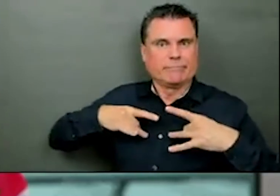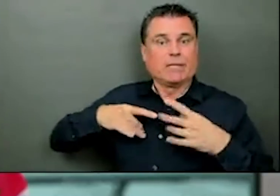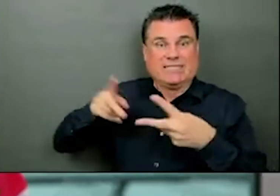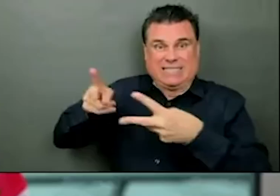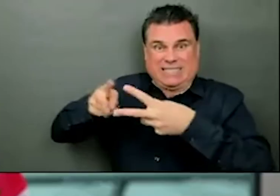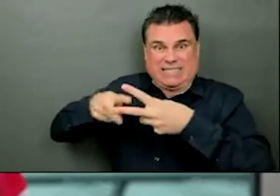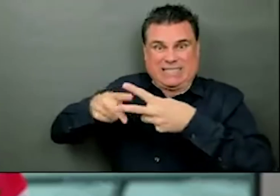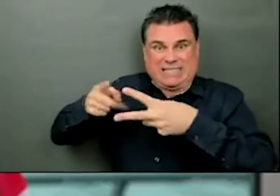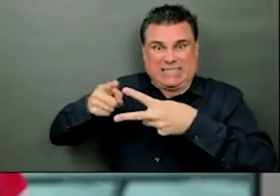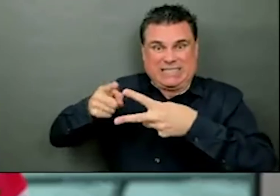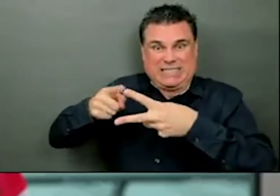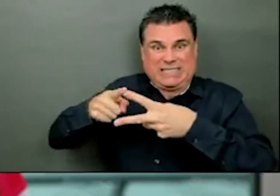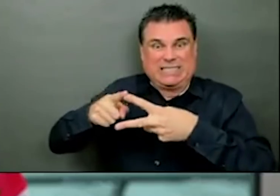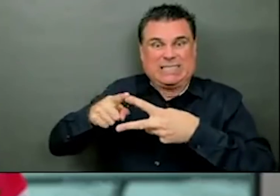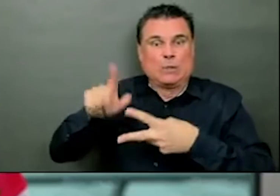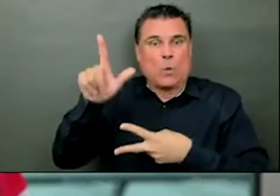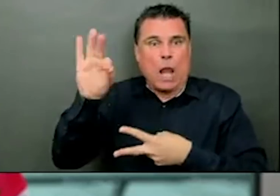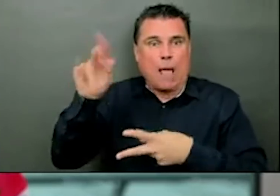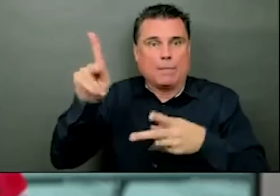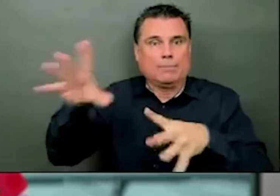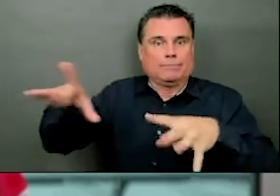UK, and 17 of the